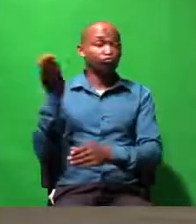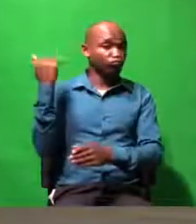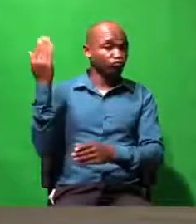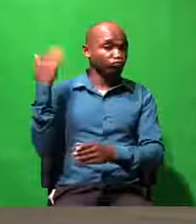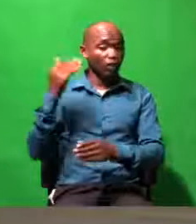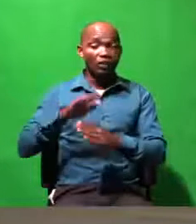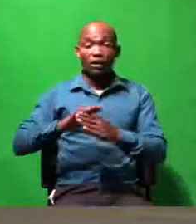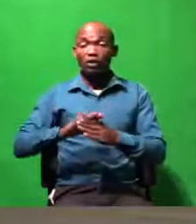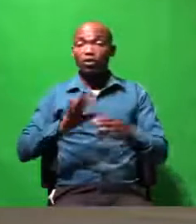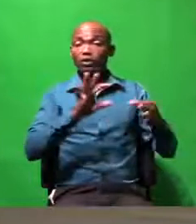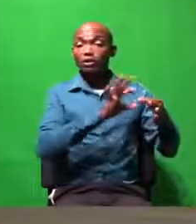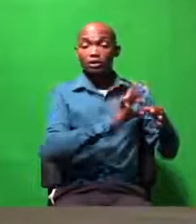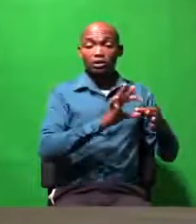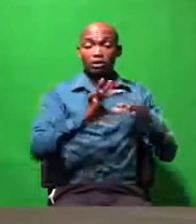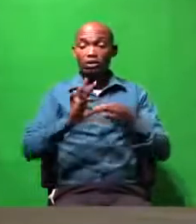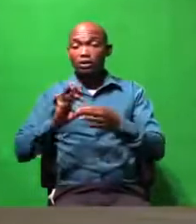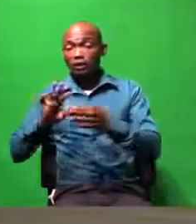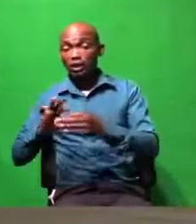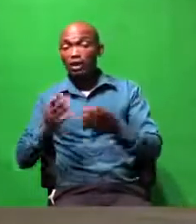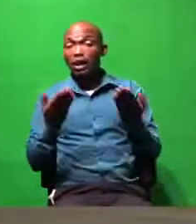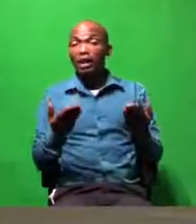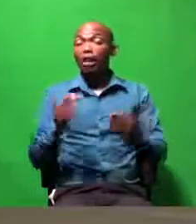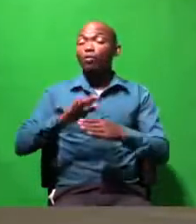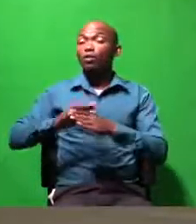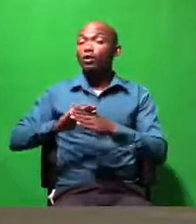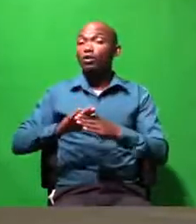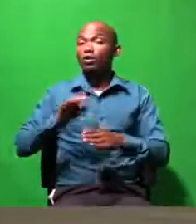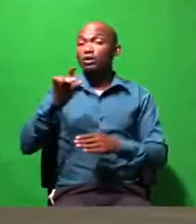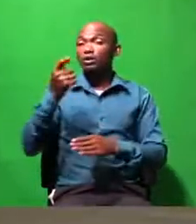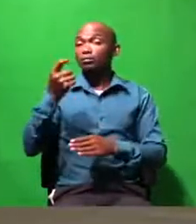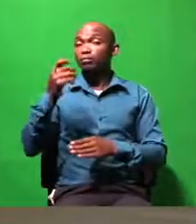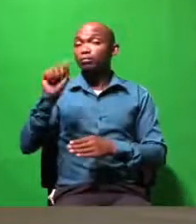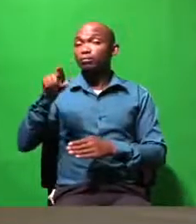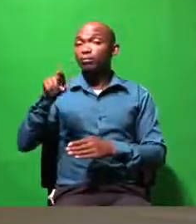in our country. So we can use a tape survey.